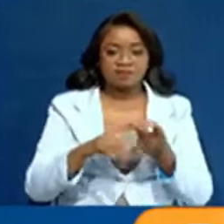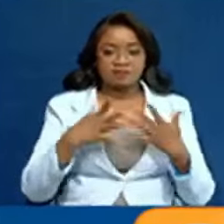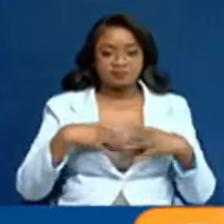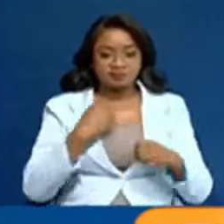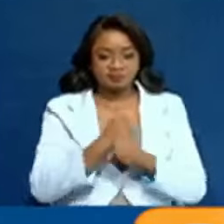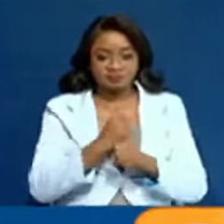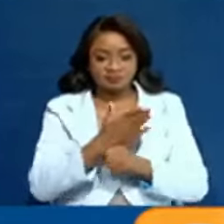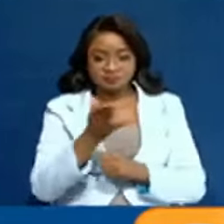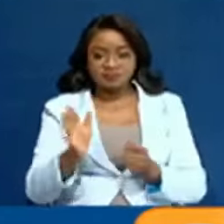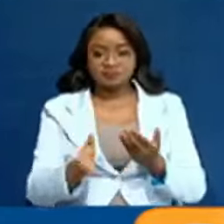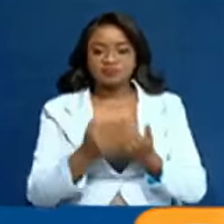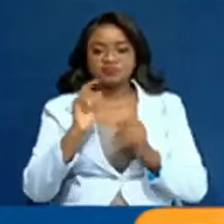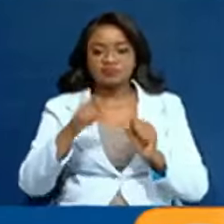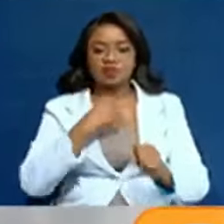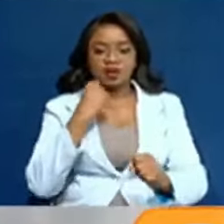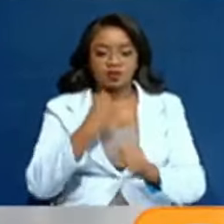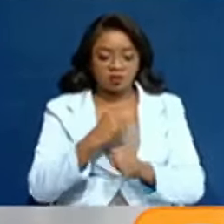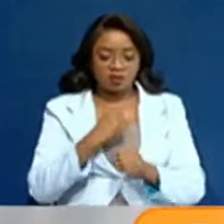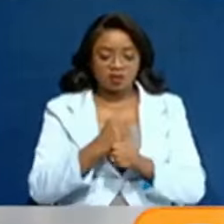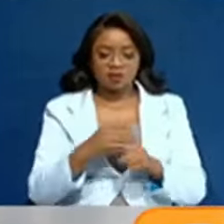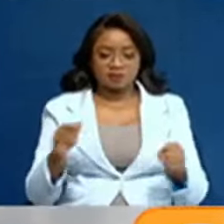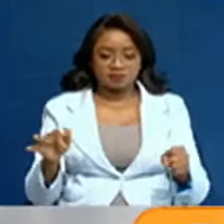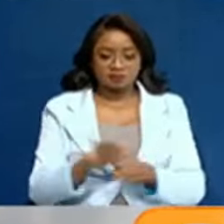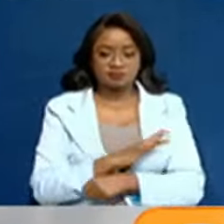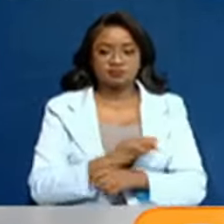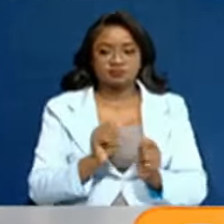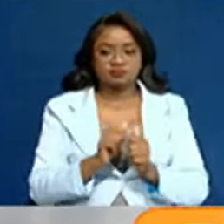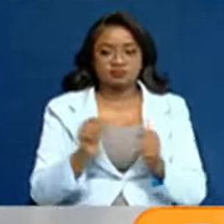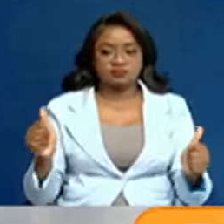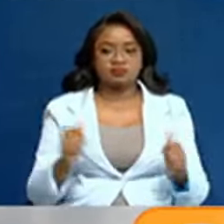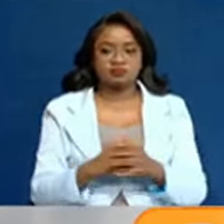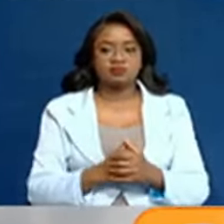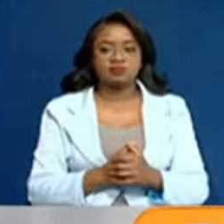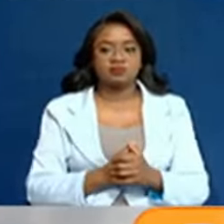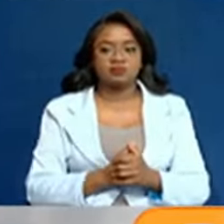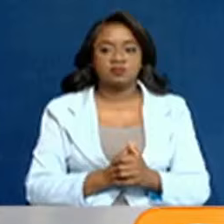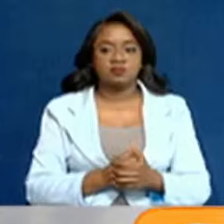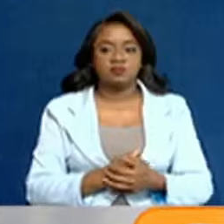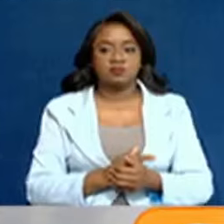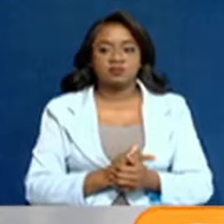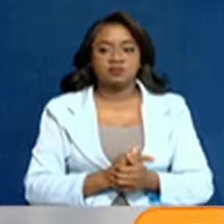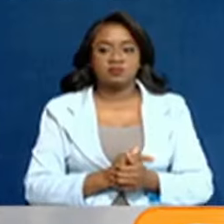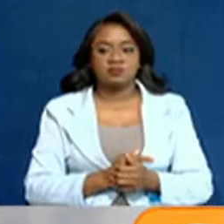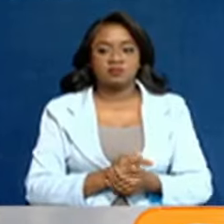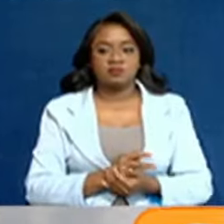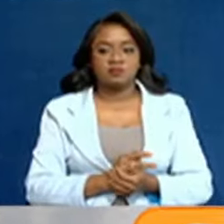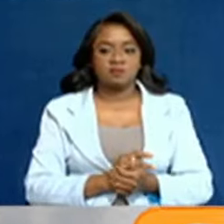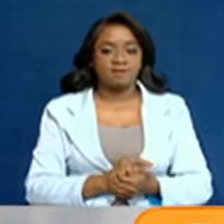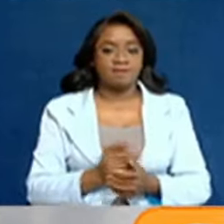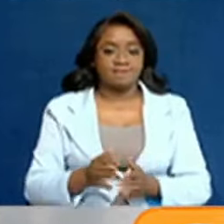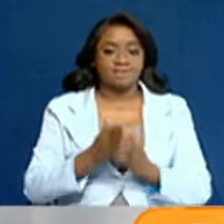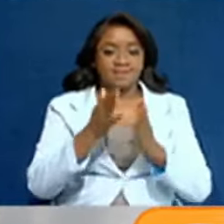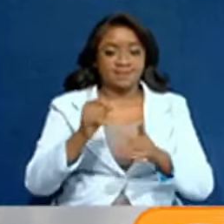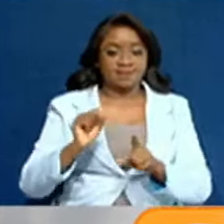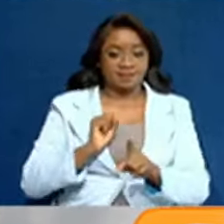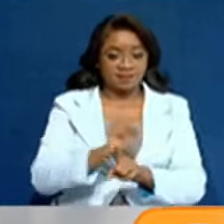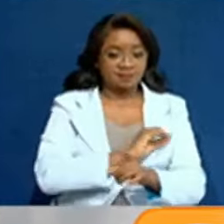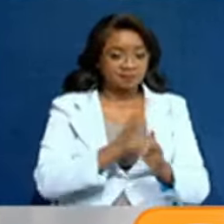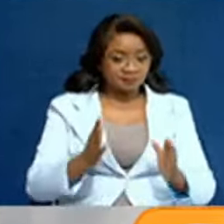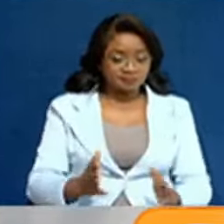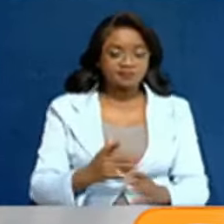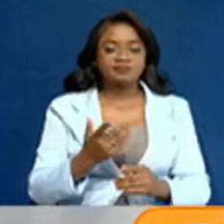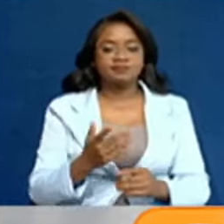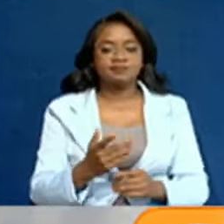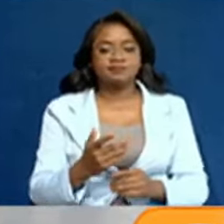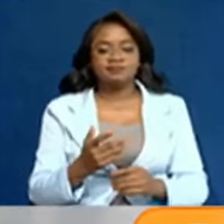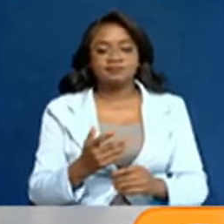can operate optimally. All right. Yeah. And Senator, I'll get to you, Juliet. But Senator, so the Senate was satisfied as what are